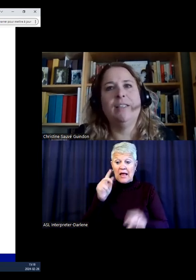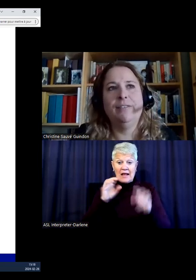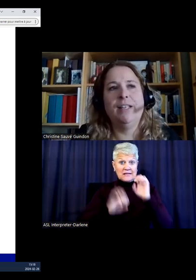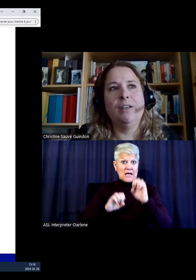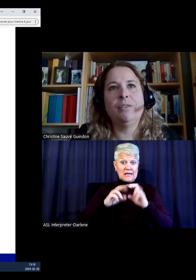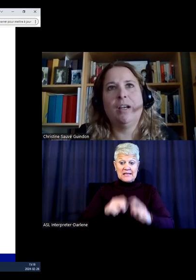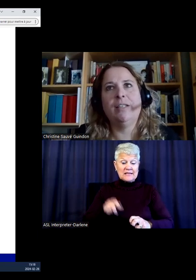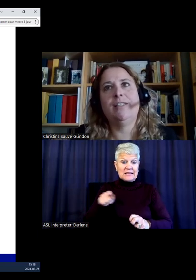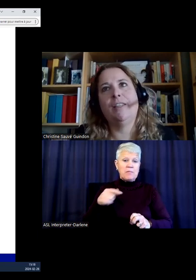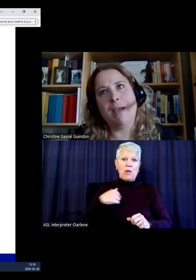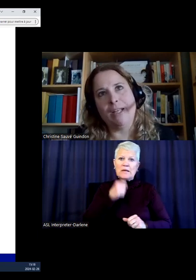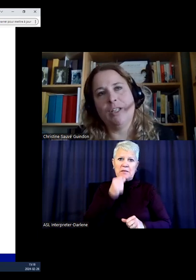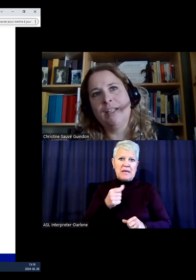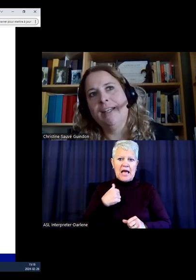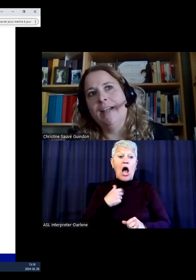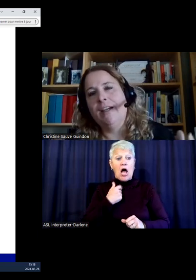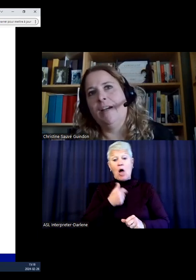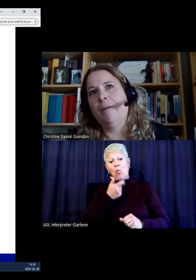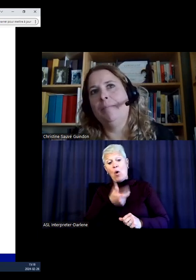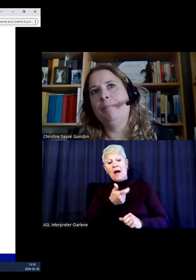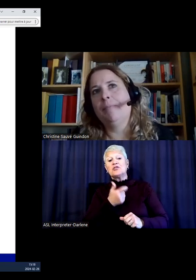got to see the videos. I got to see the magic.